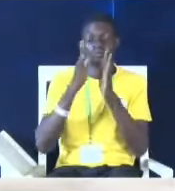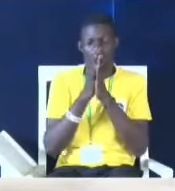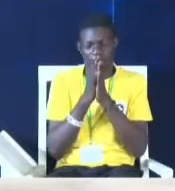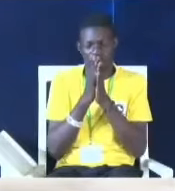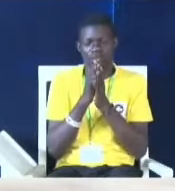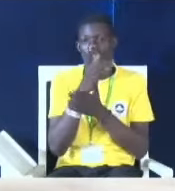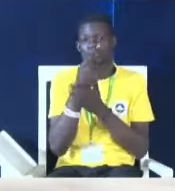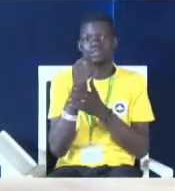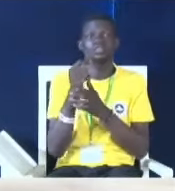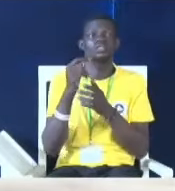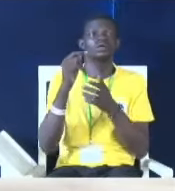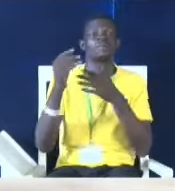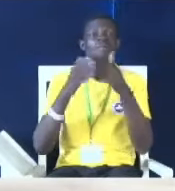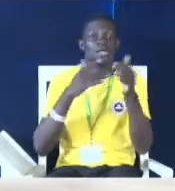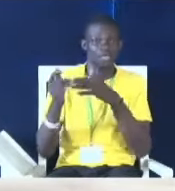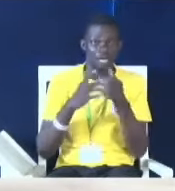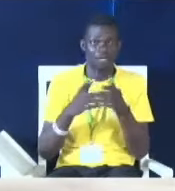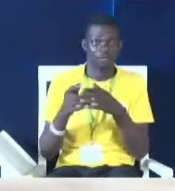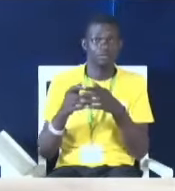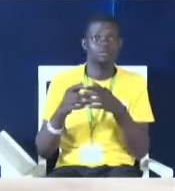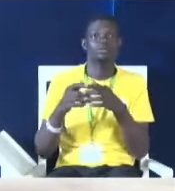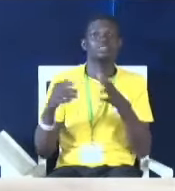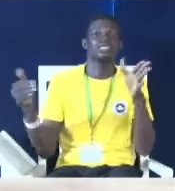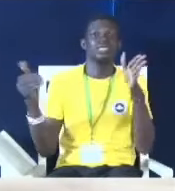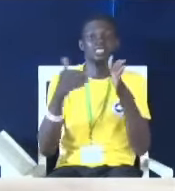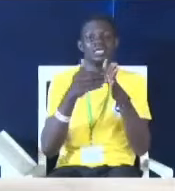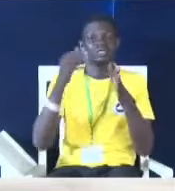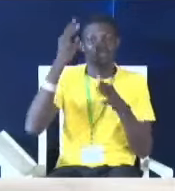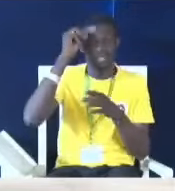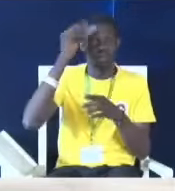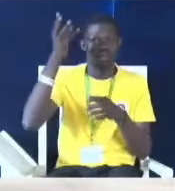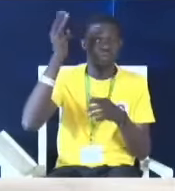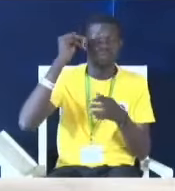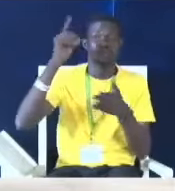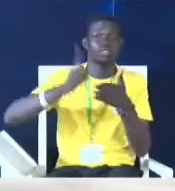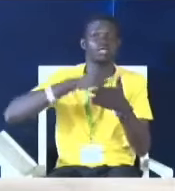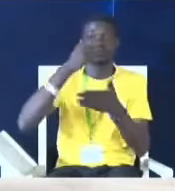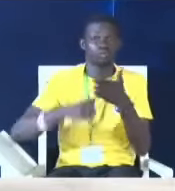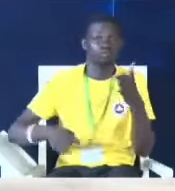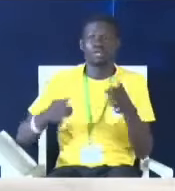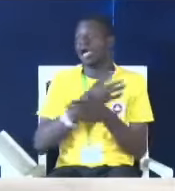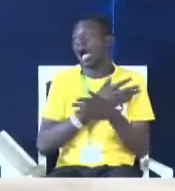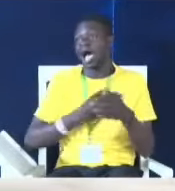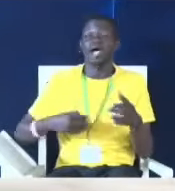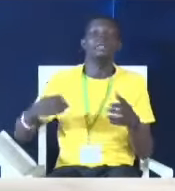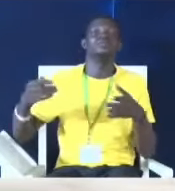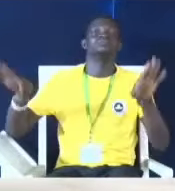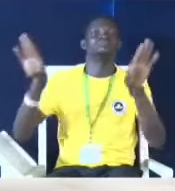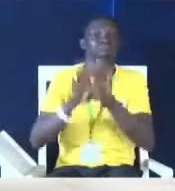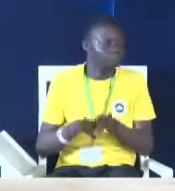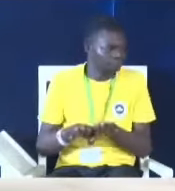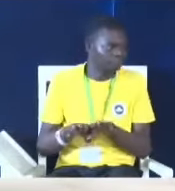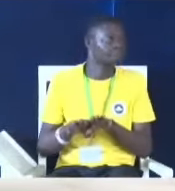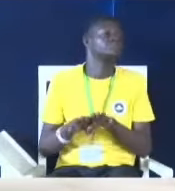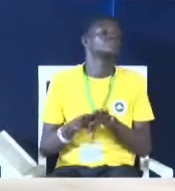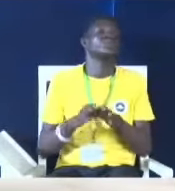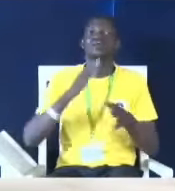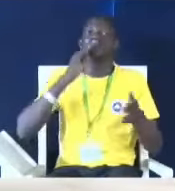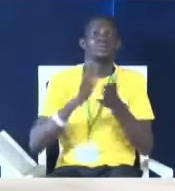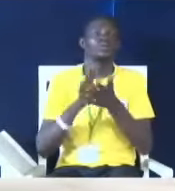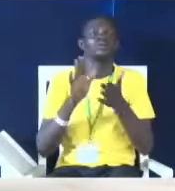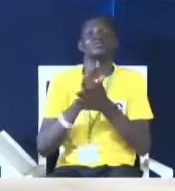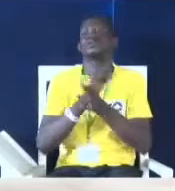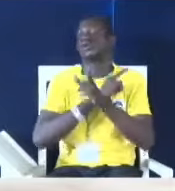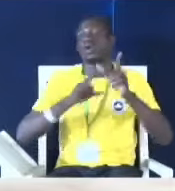the case against him was closed and canceled. Praise